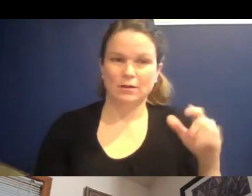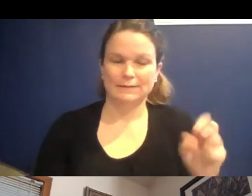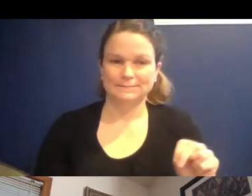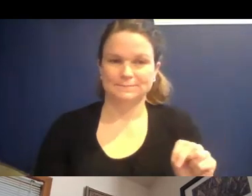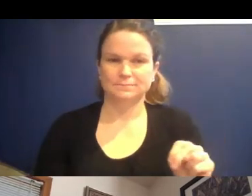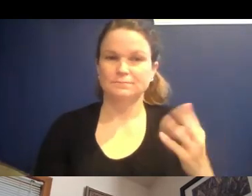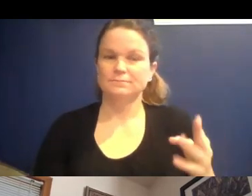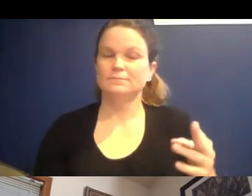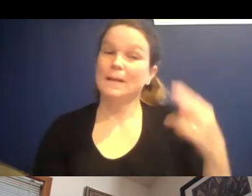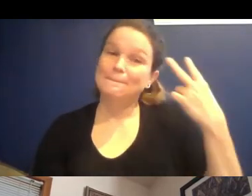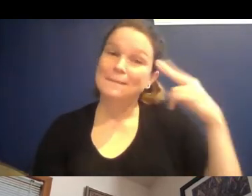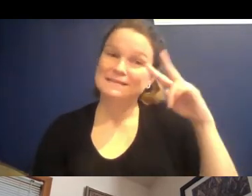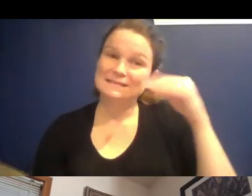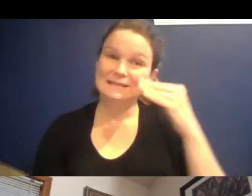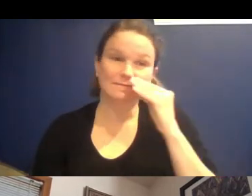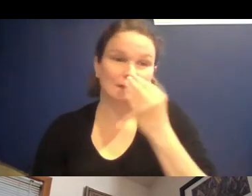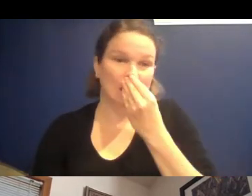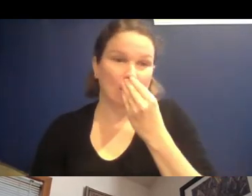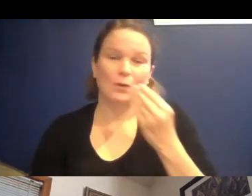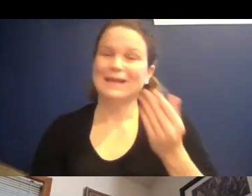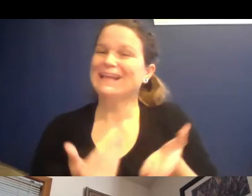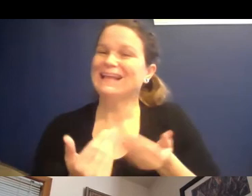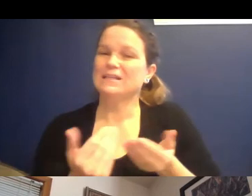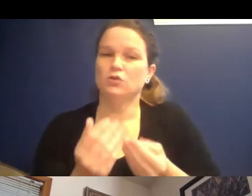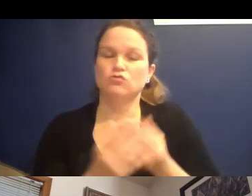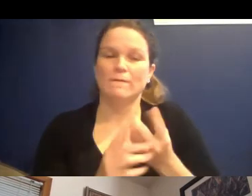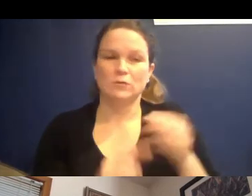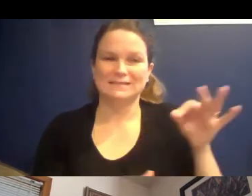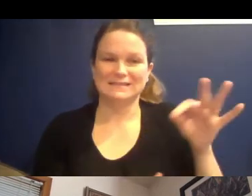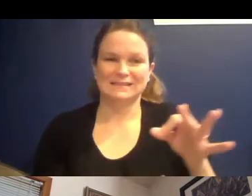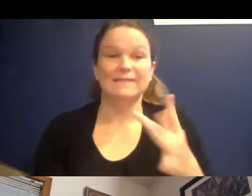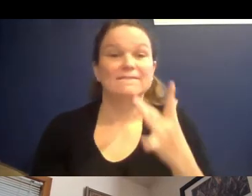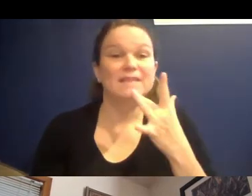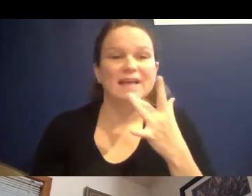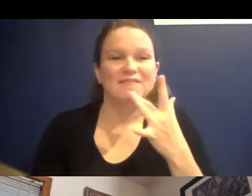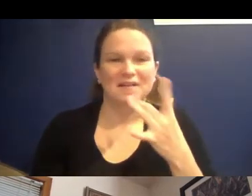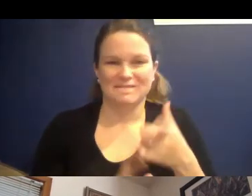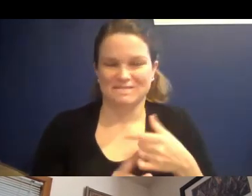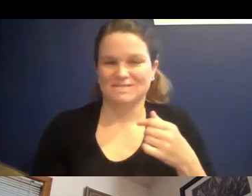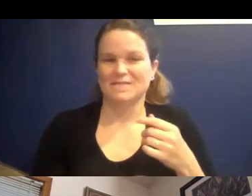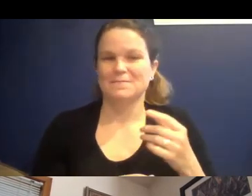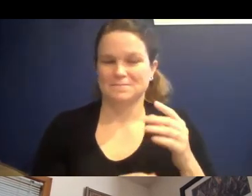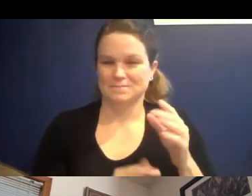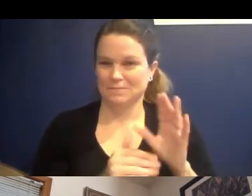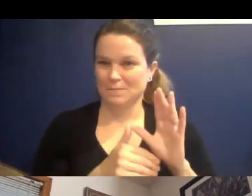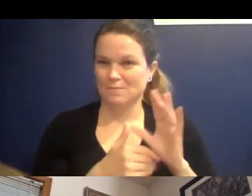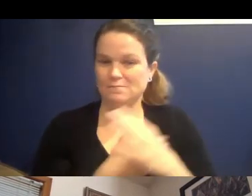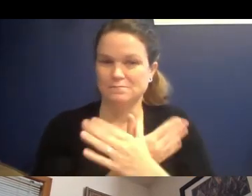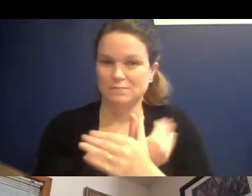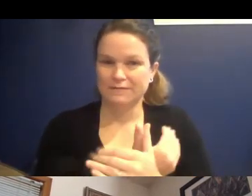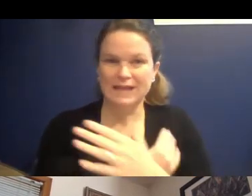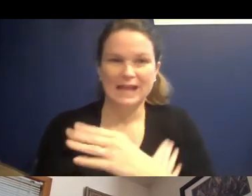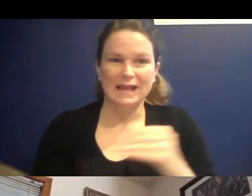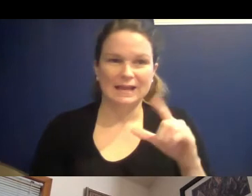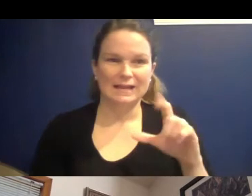Tithonia, or Mexican sunflower, is easily grown from seed. It's a favorite of butterflies as well as the leafcutter bee seen on the upper